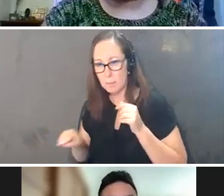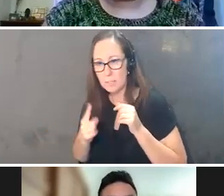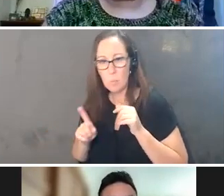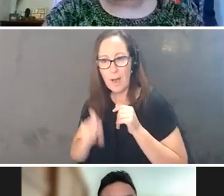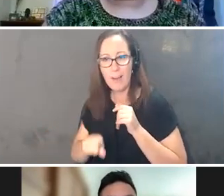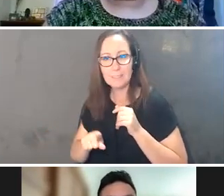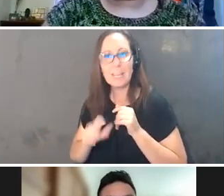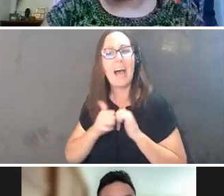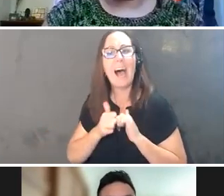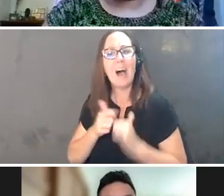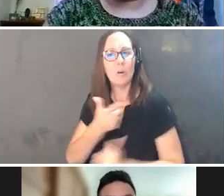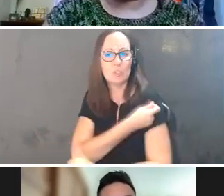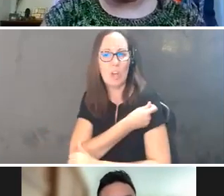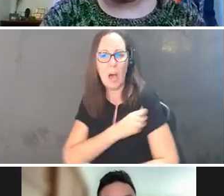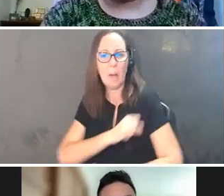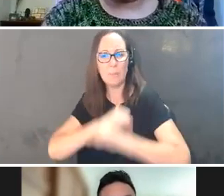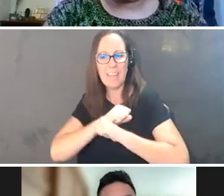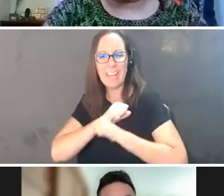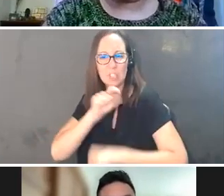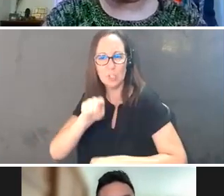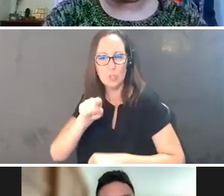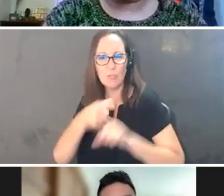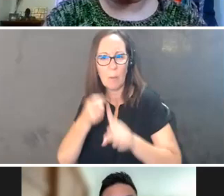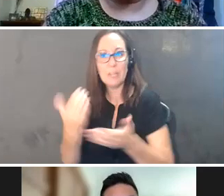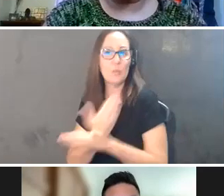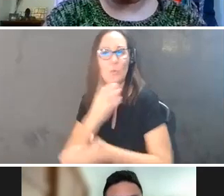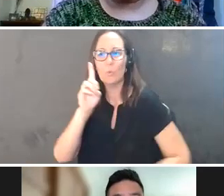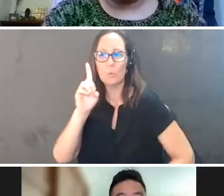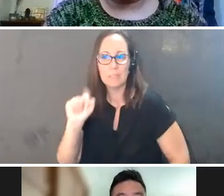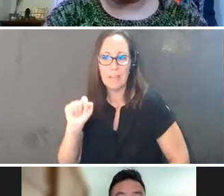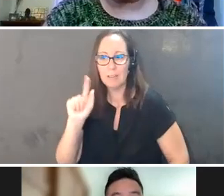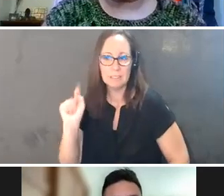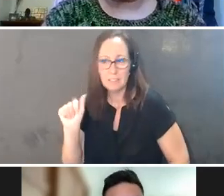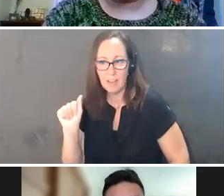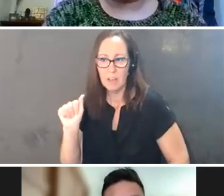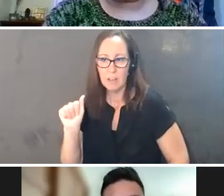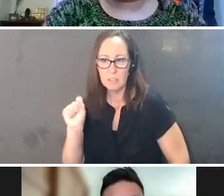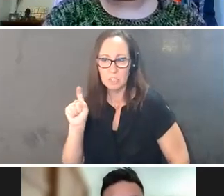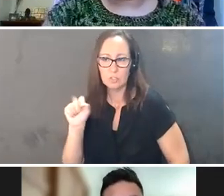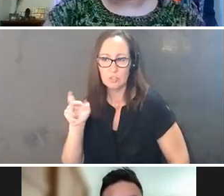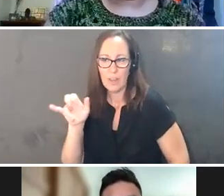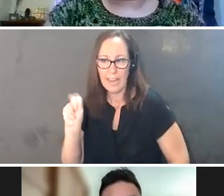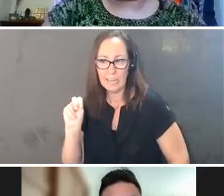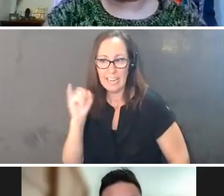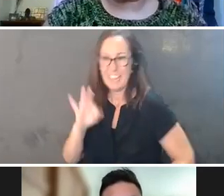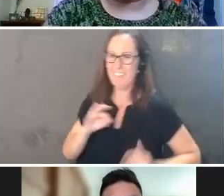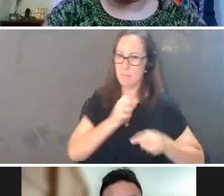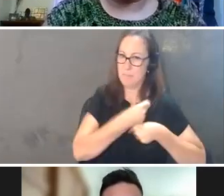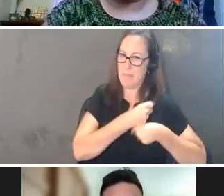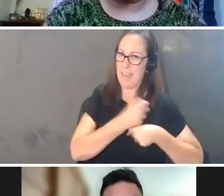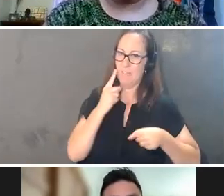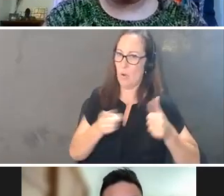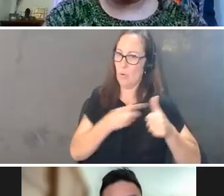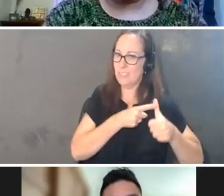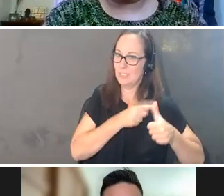asking, how will the shots protect you from the new Delta strain if it's made for the original COVID